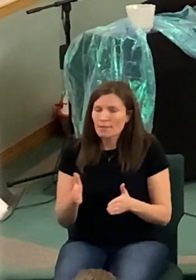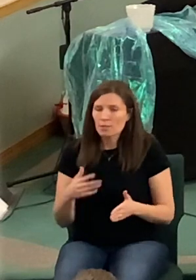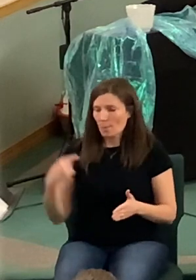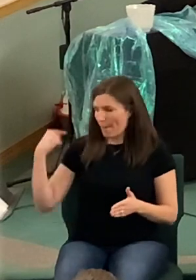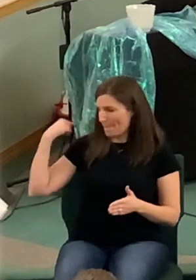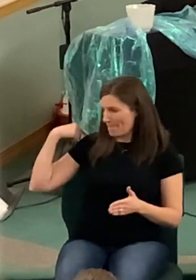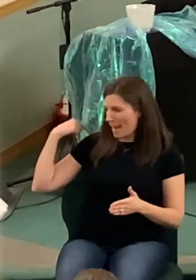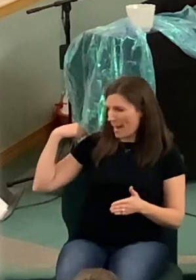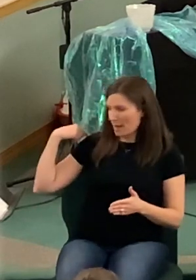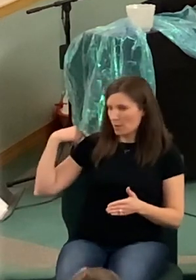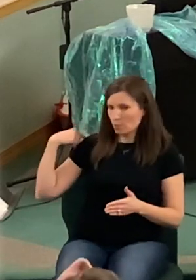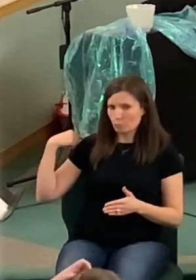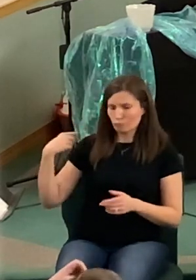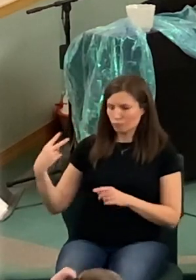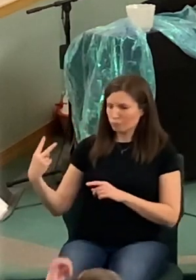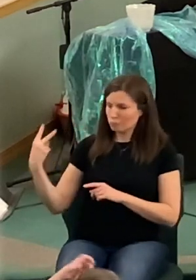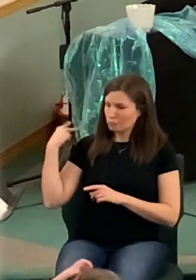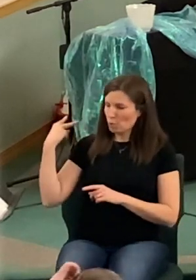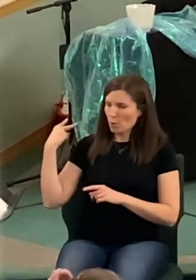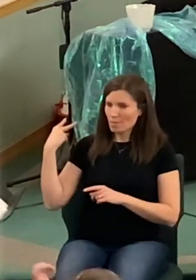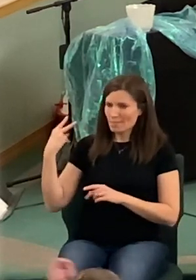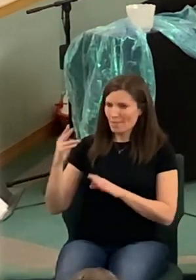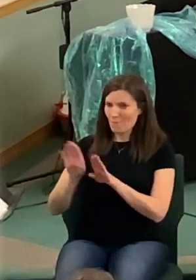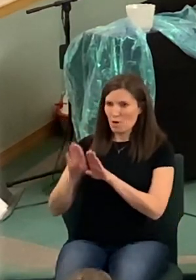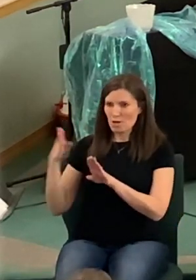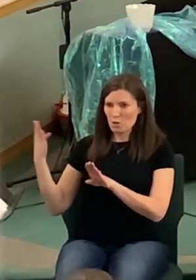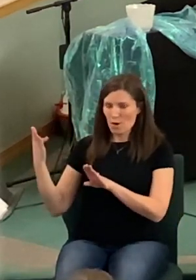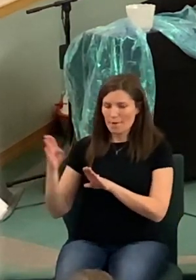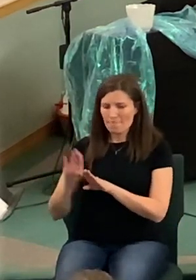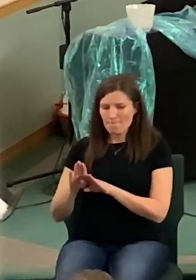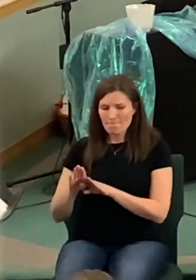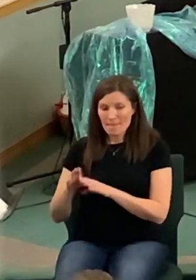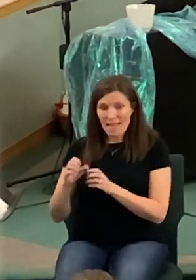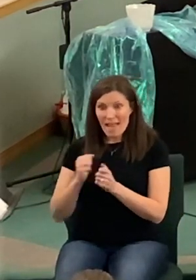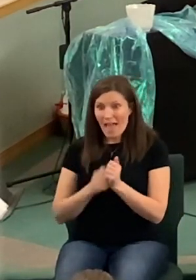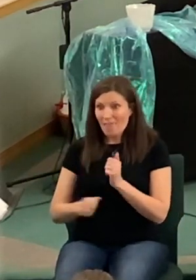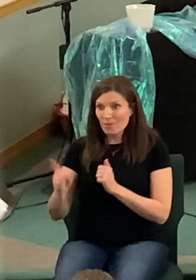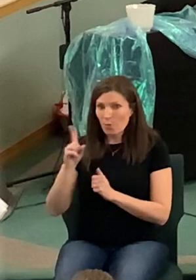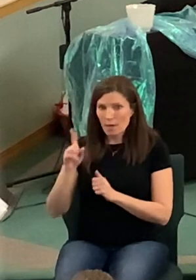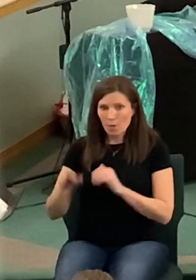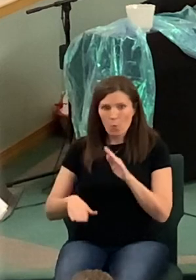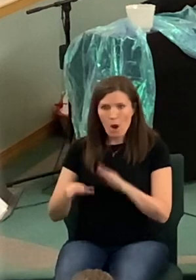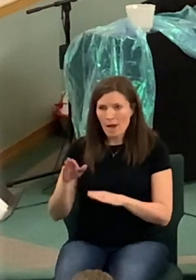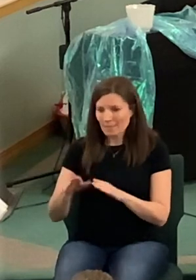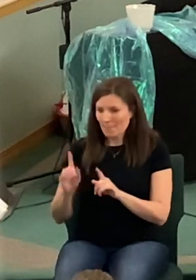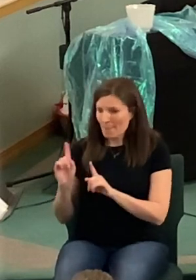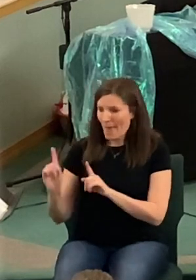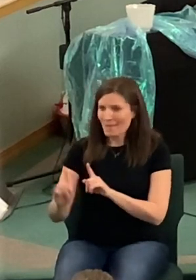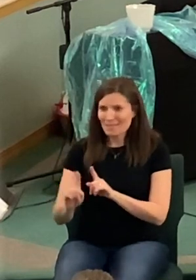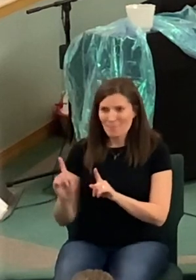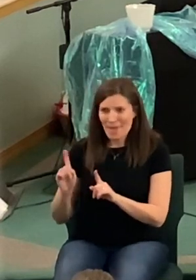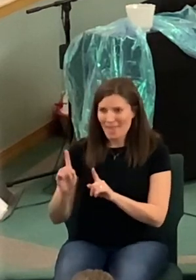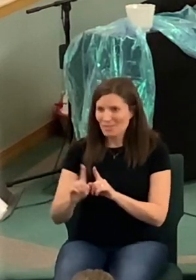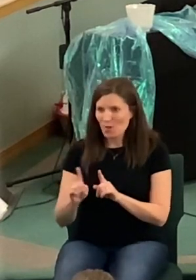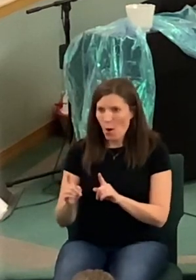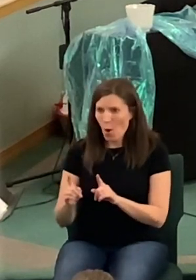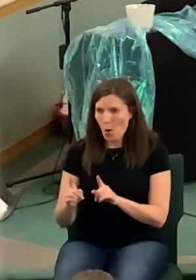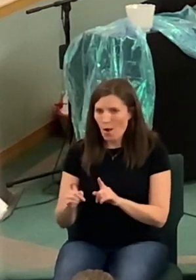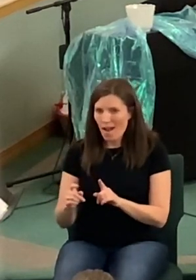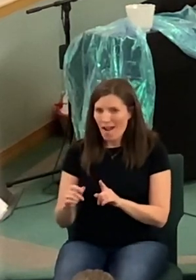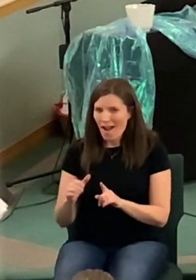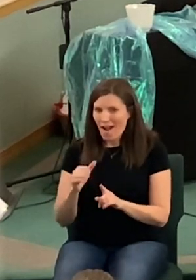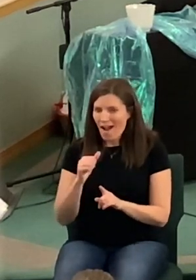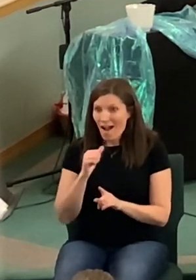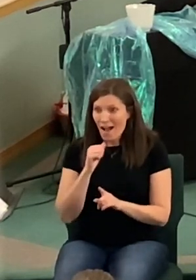door where everybody walked right past me. And it was a great way to make sure I was always working while I was at work. I couldn't